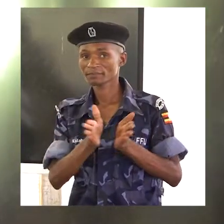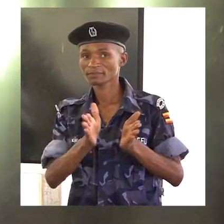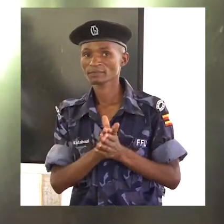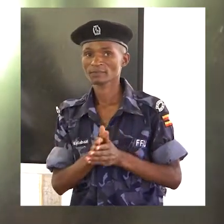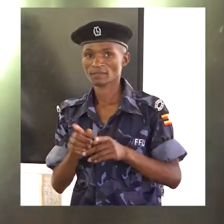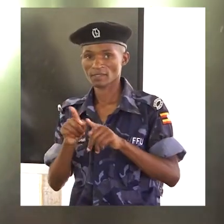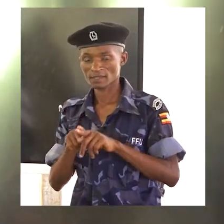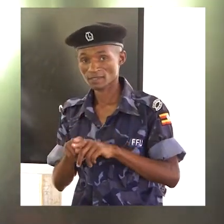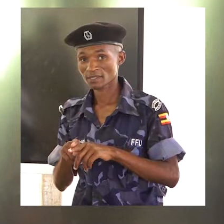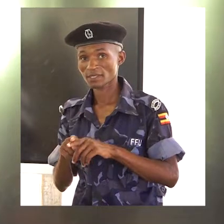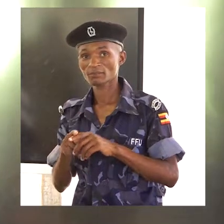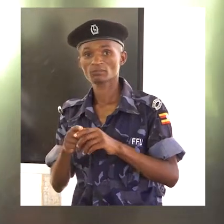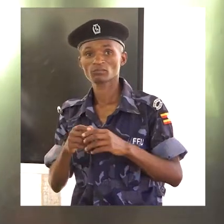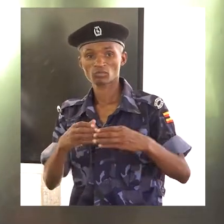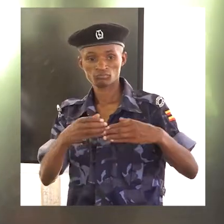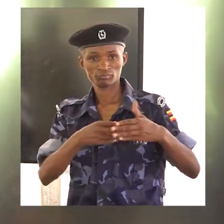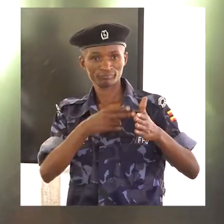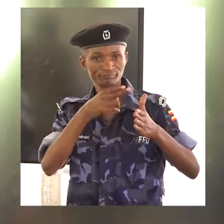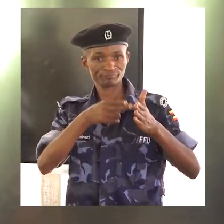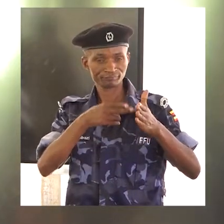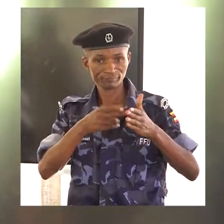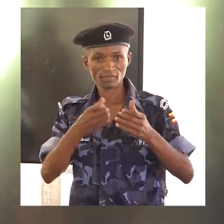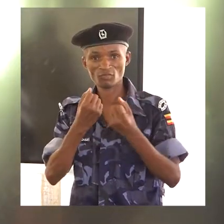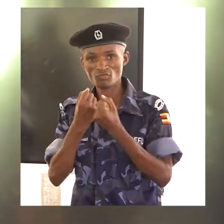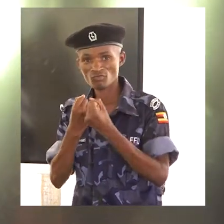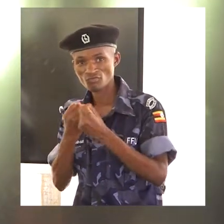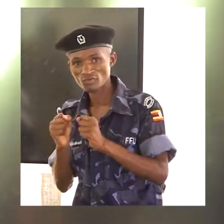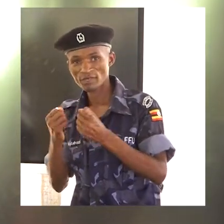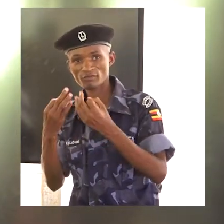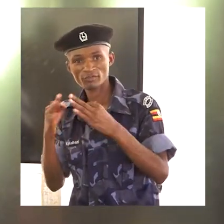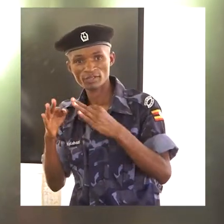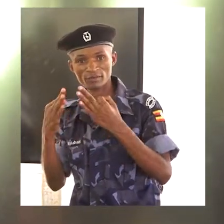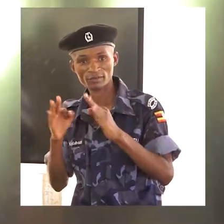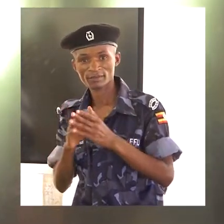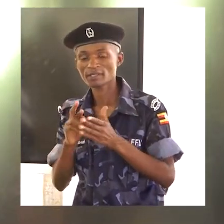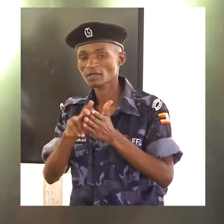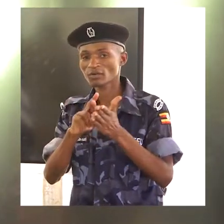freedom is about the right to receive and impart information.